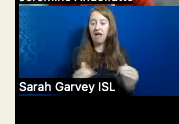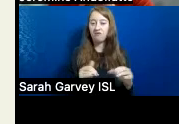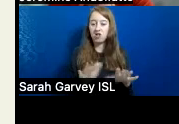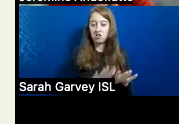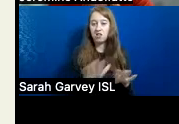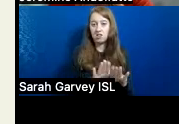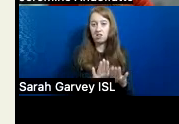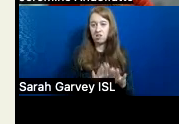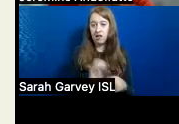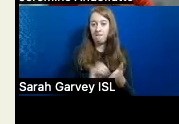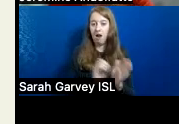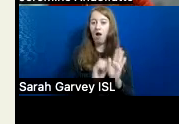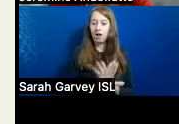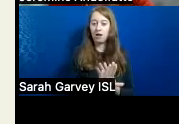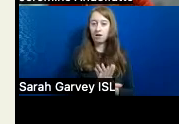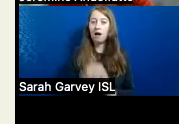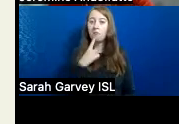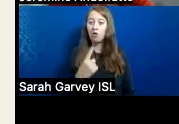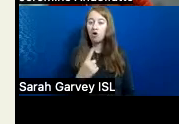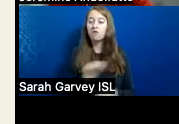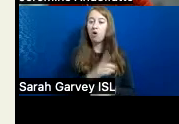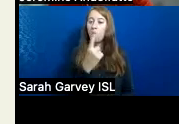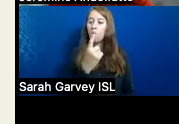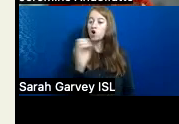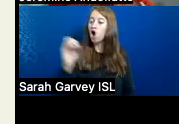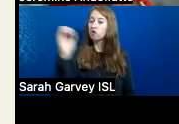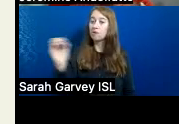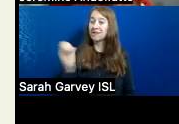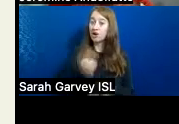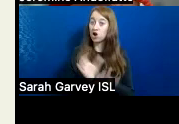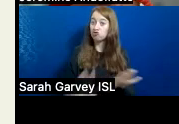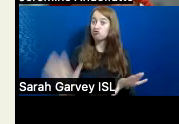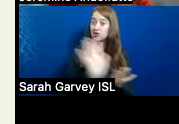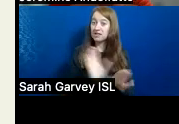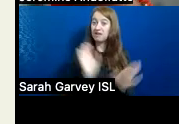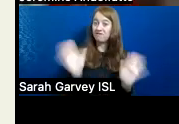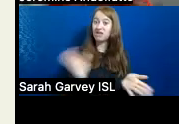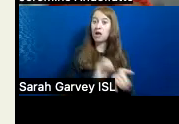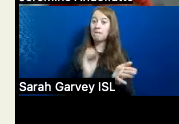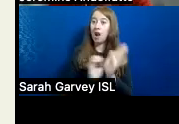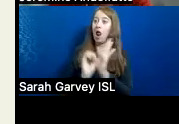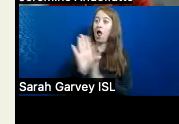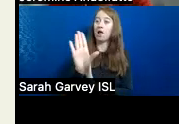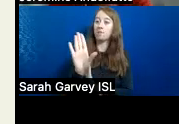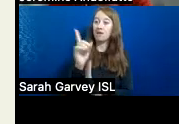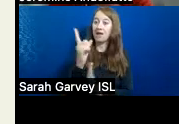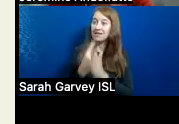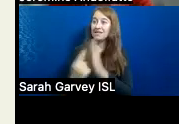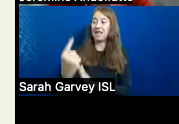In 100% of the country, they applied to single and lower house of